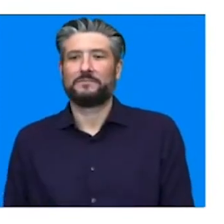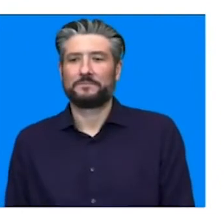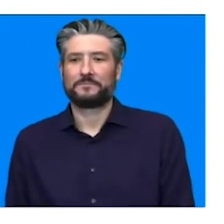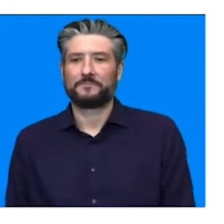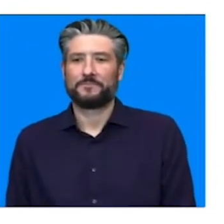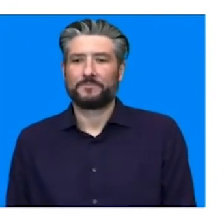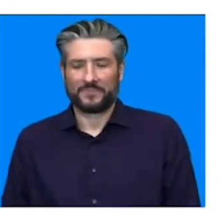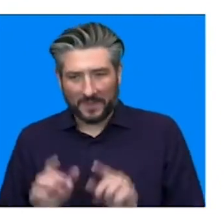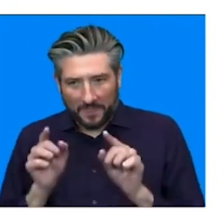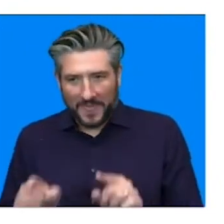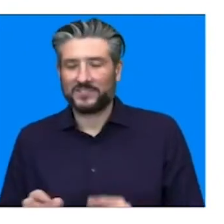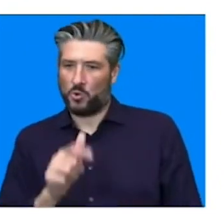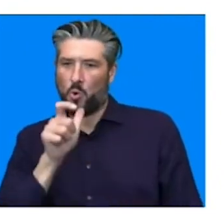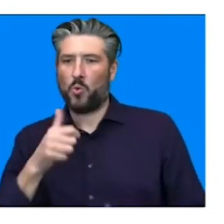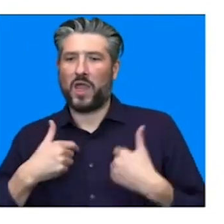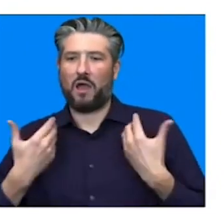This is who we are.